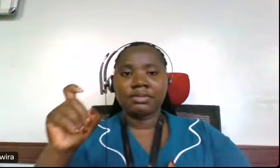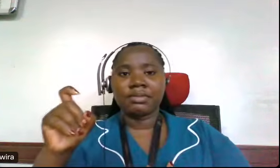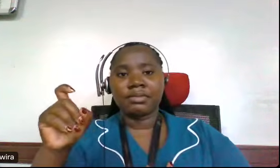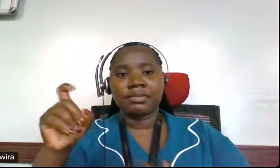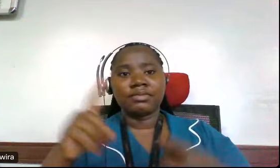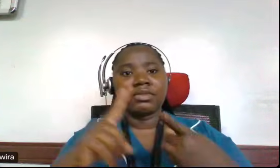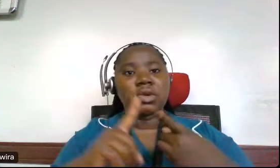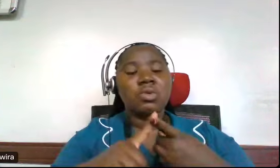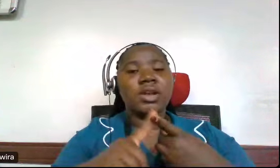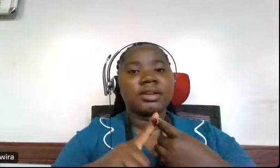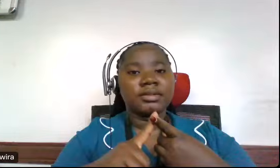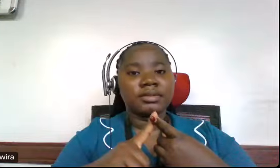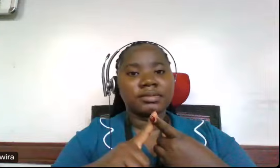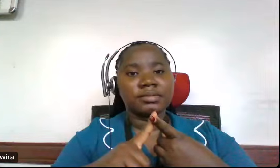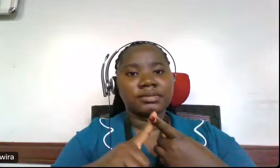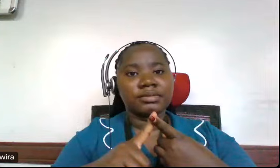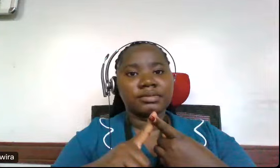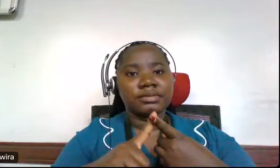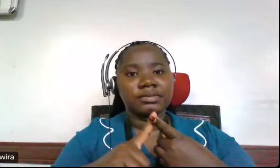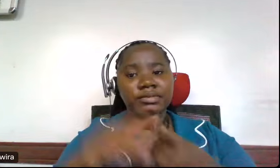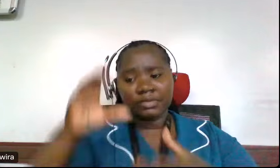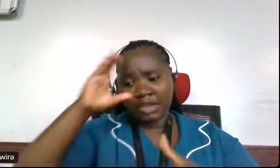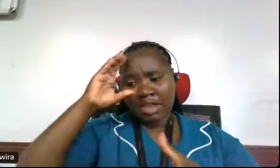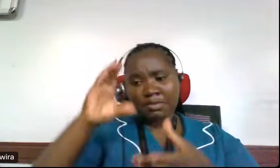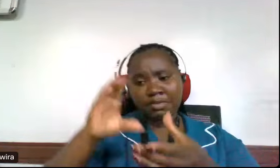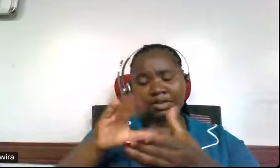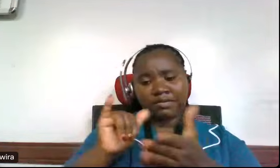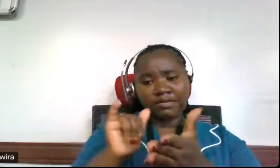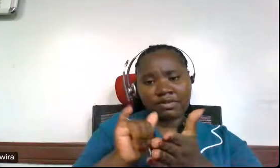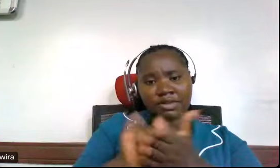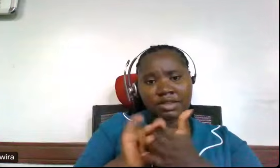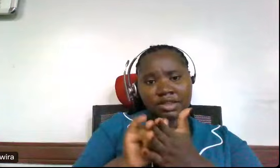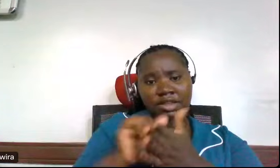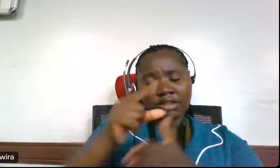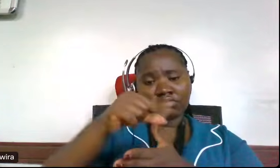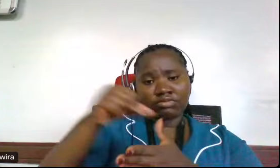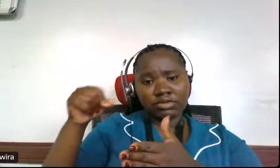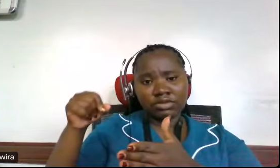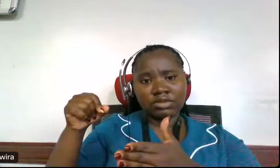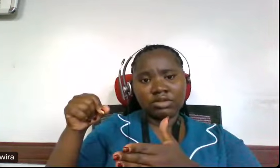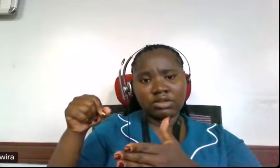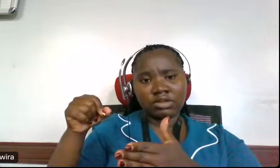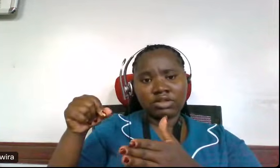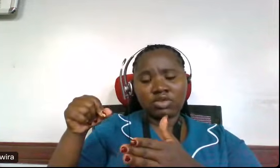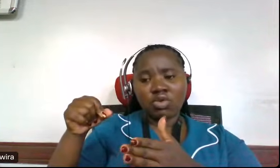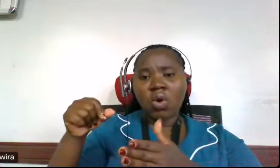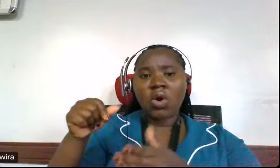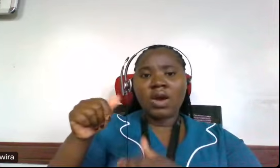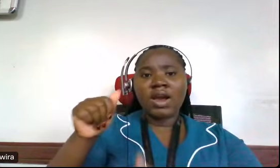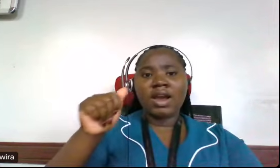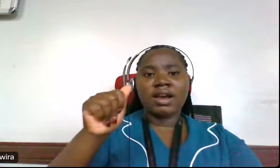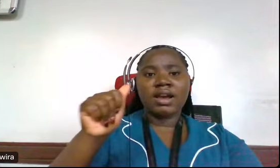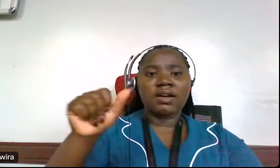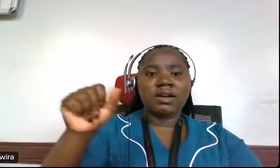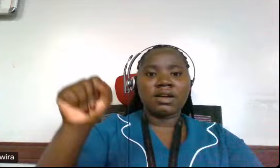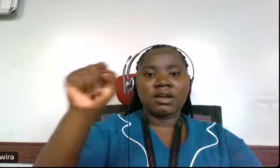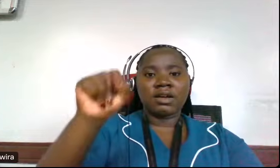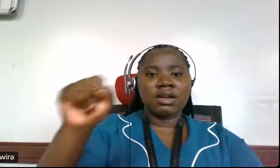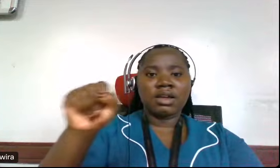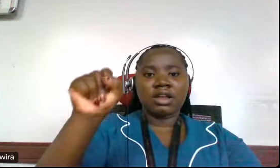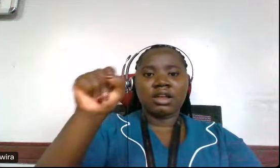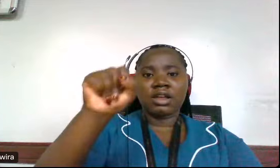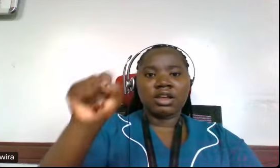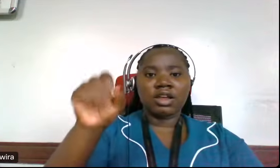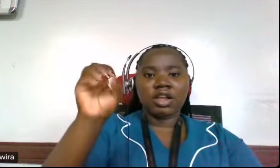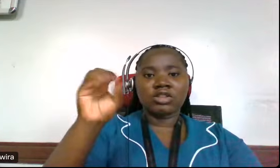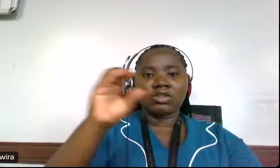one, I believe this one also can go towards an association. For instance, if you have formed an